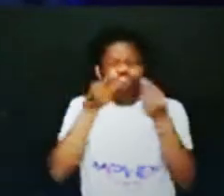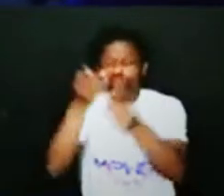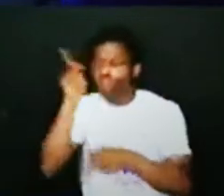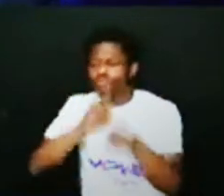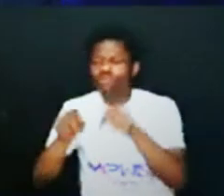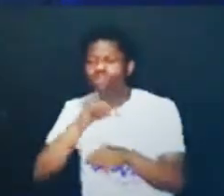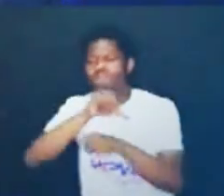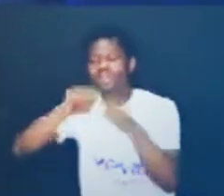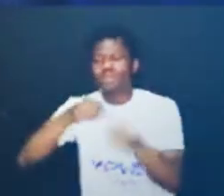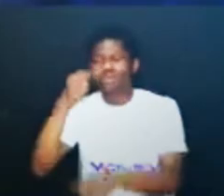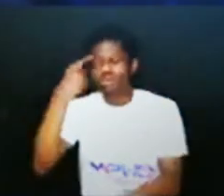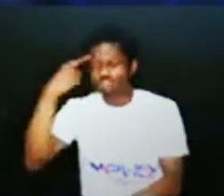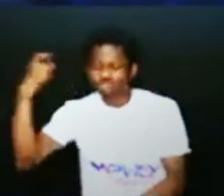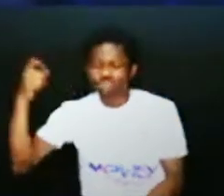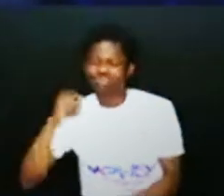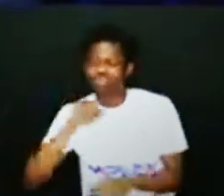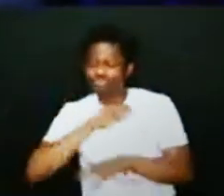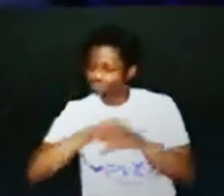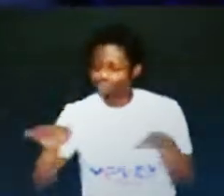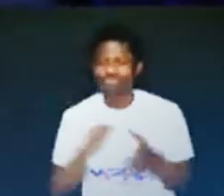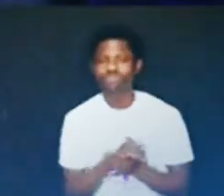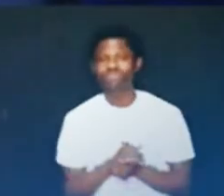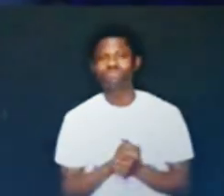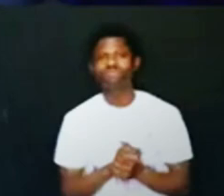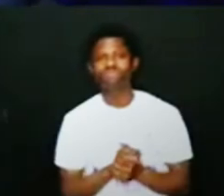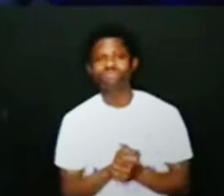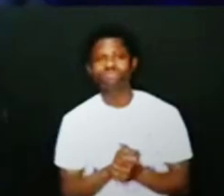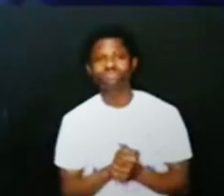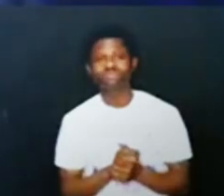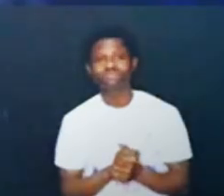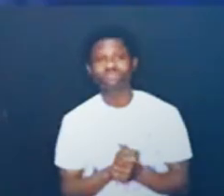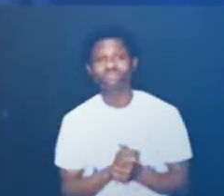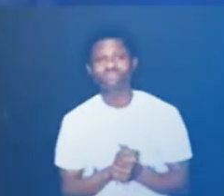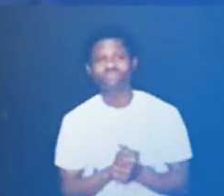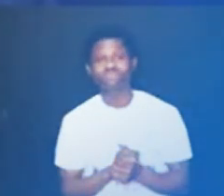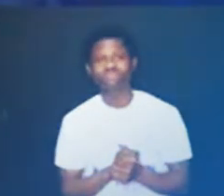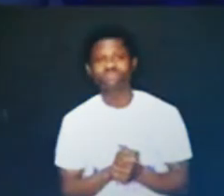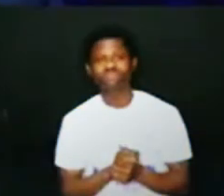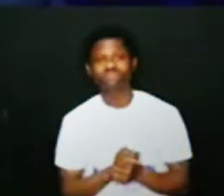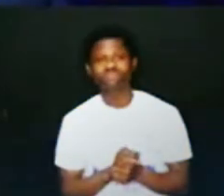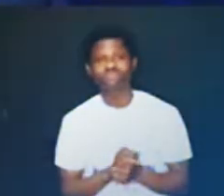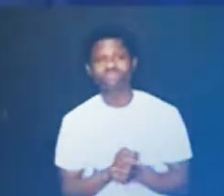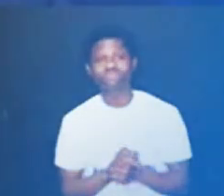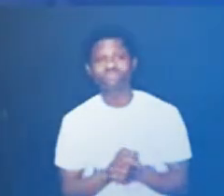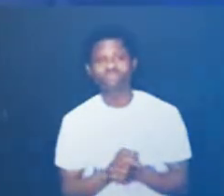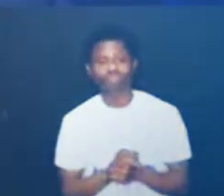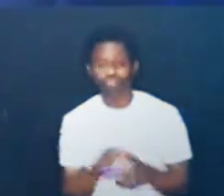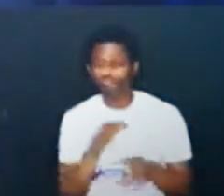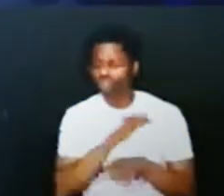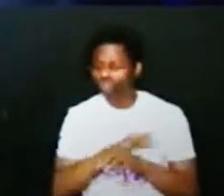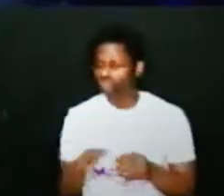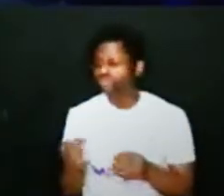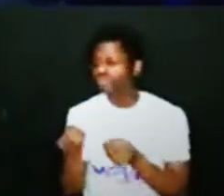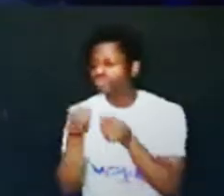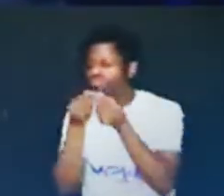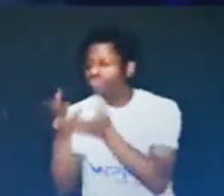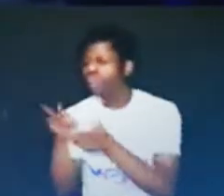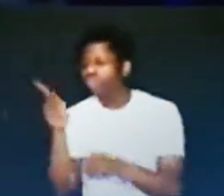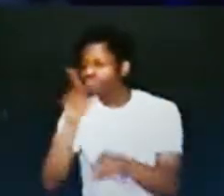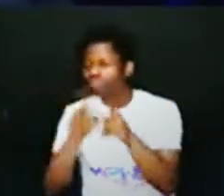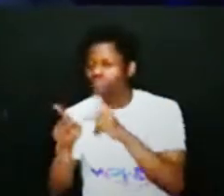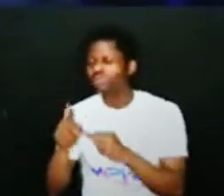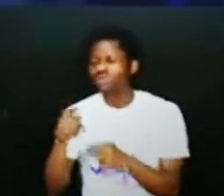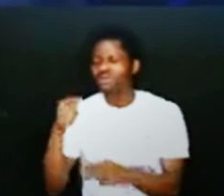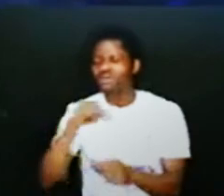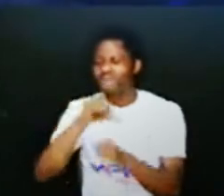Men kasa kasa bibre wo daya ho. Don't just be sharing people to people about your dreams, the dreams of what you